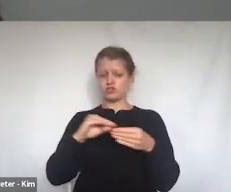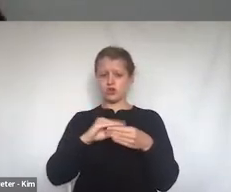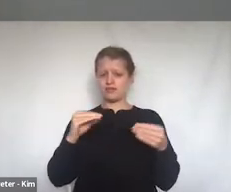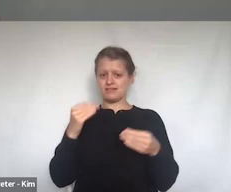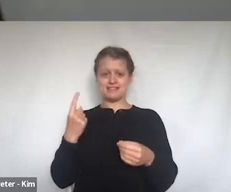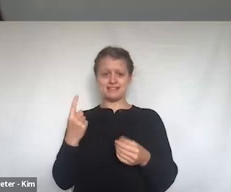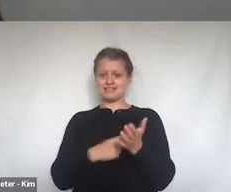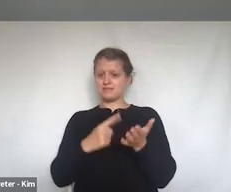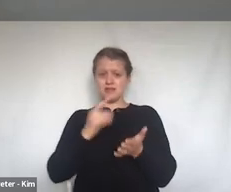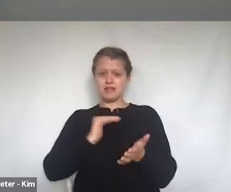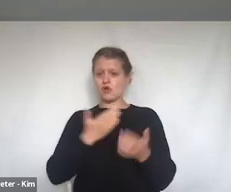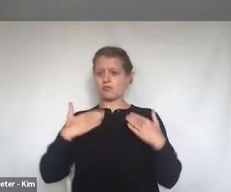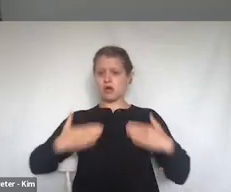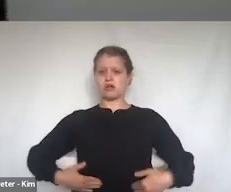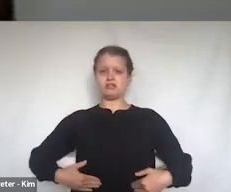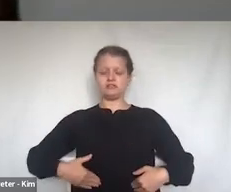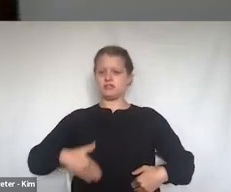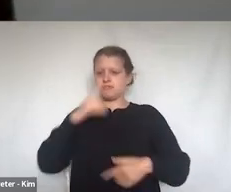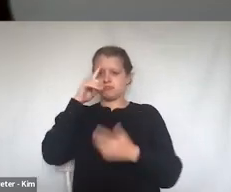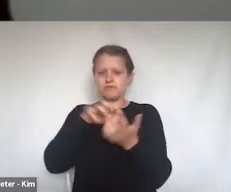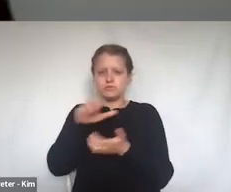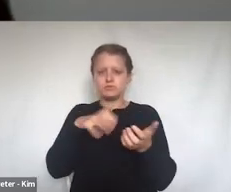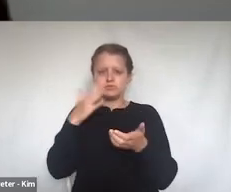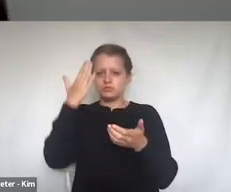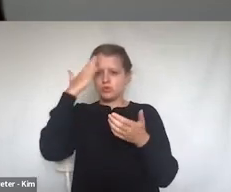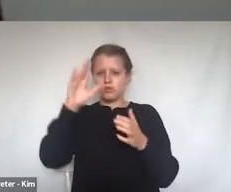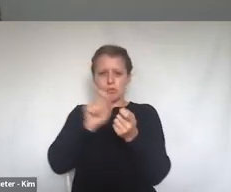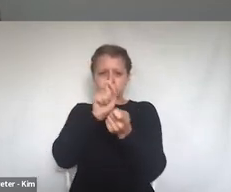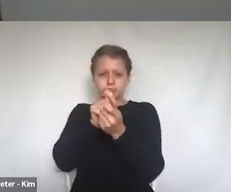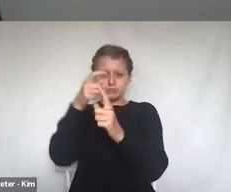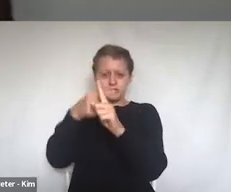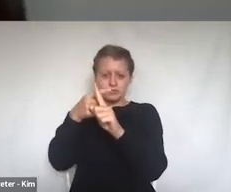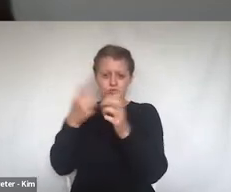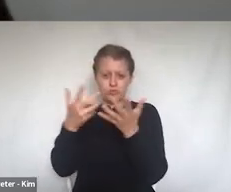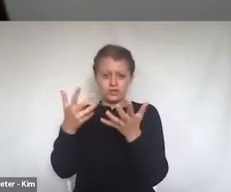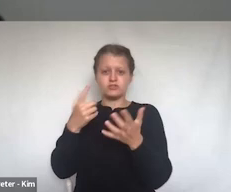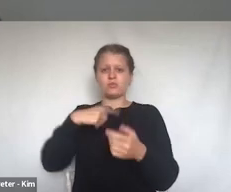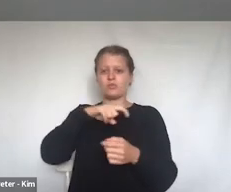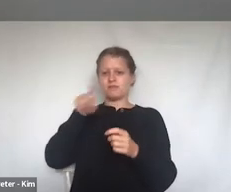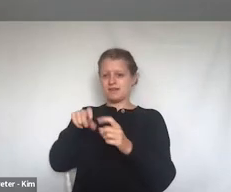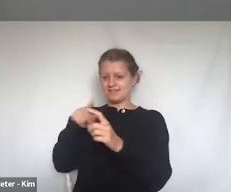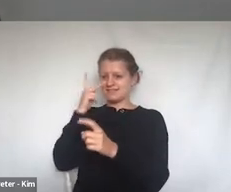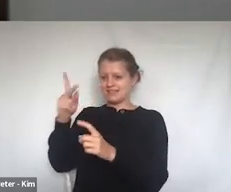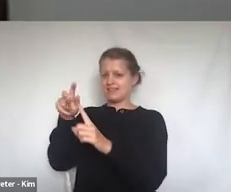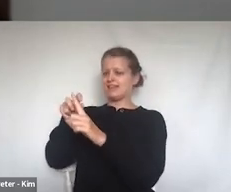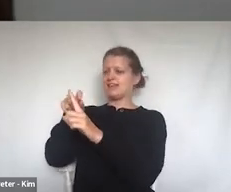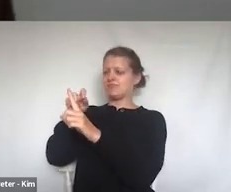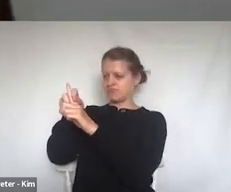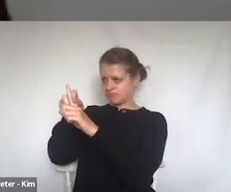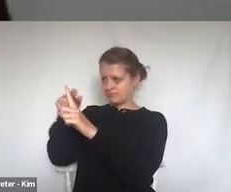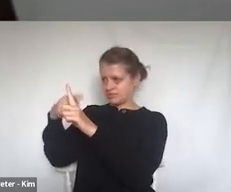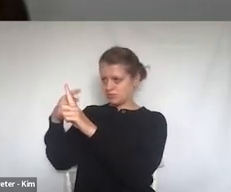just look for those numbers and know when to leave. And also important to point out that